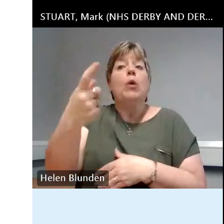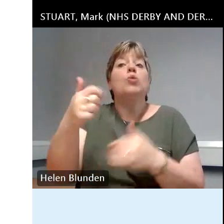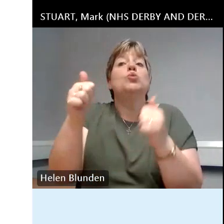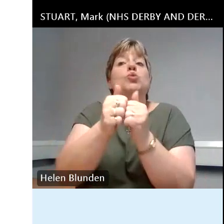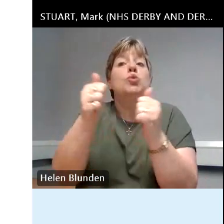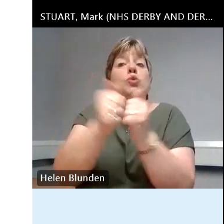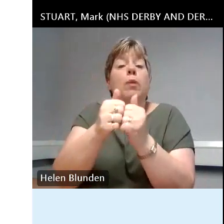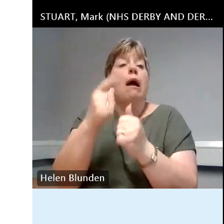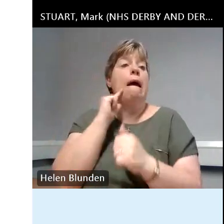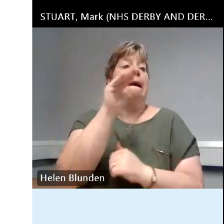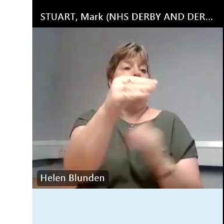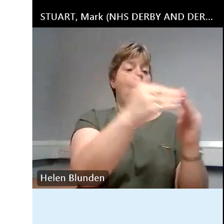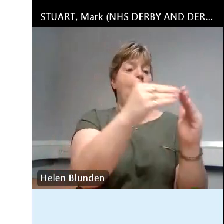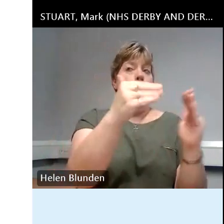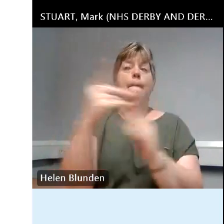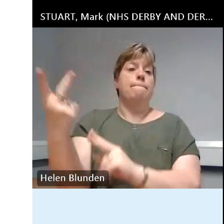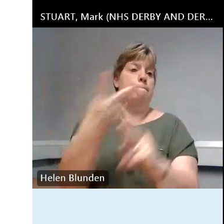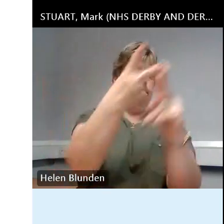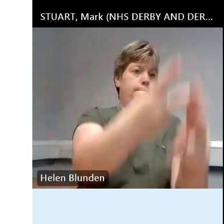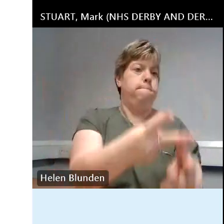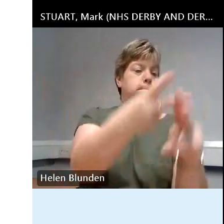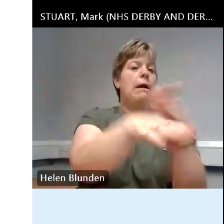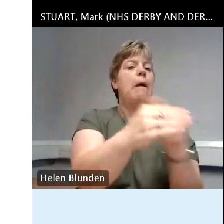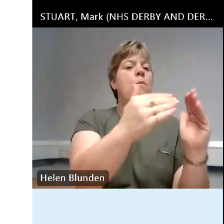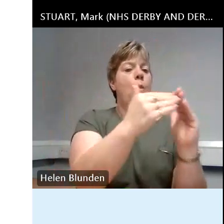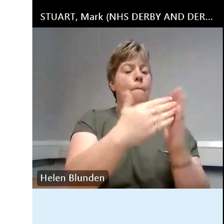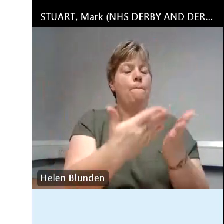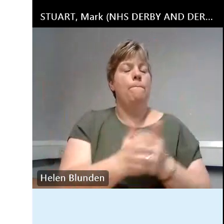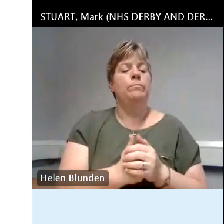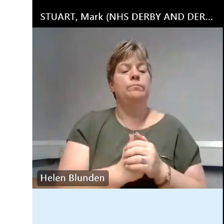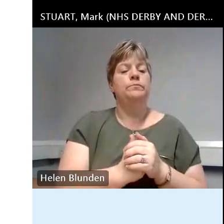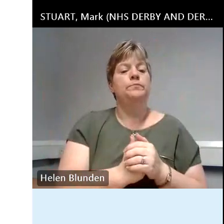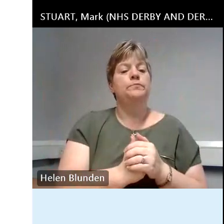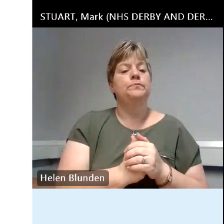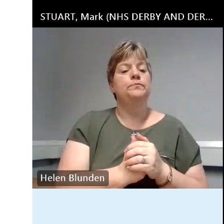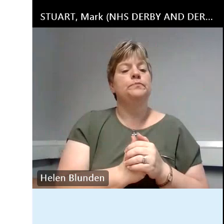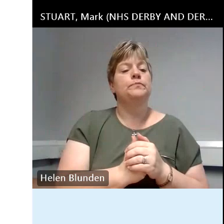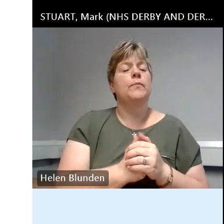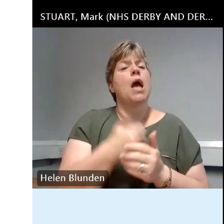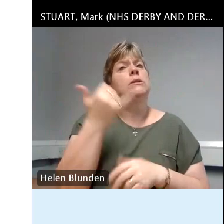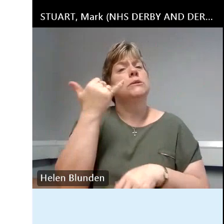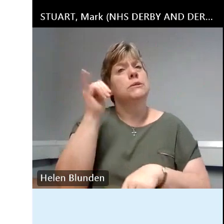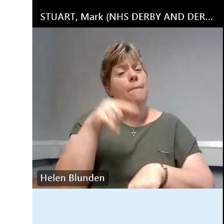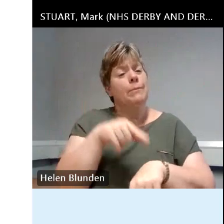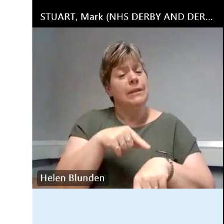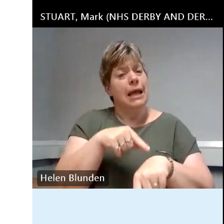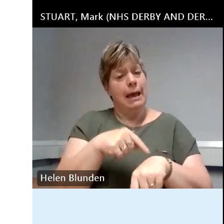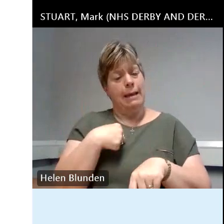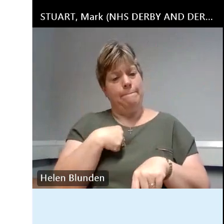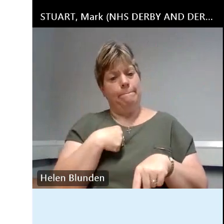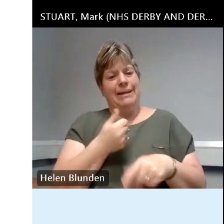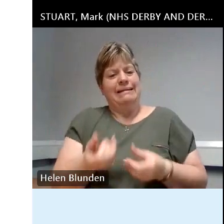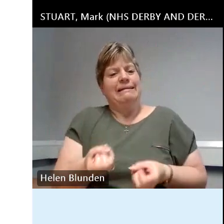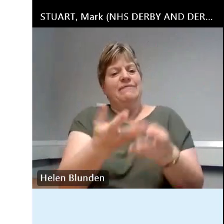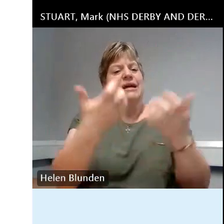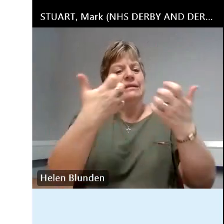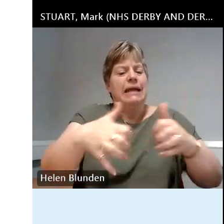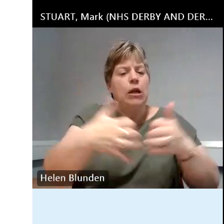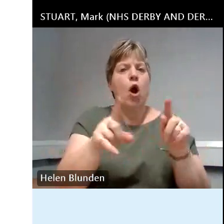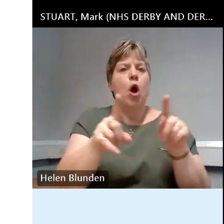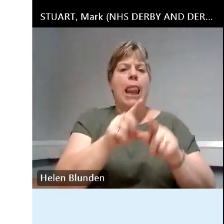need safely and conveniently where you live. Sometimes that involves monitoring technology such as blood